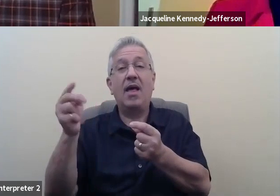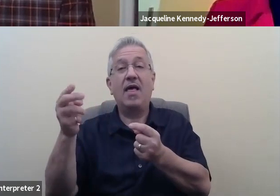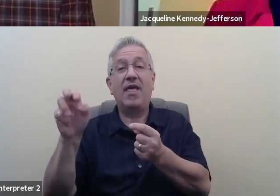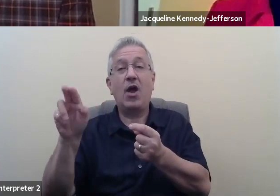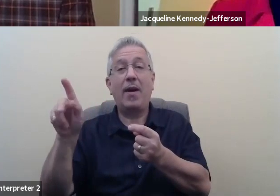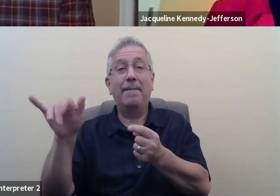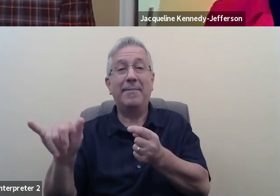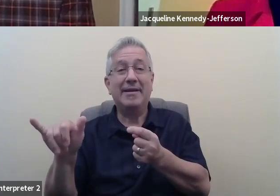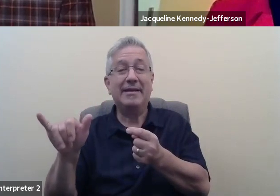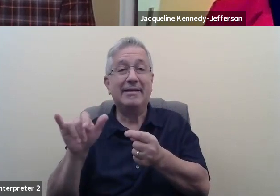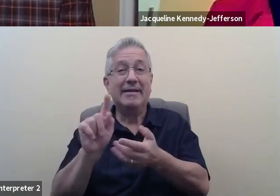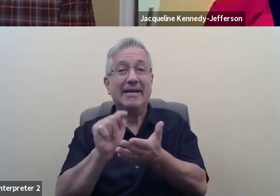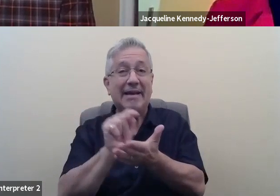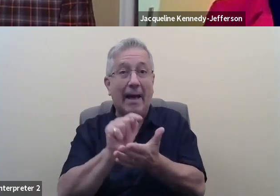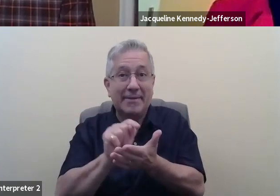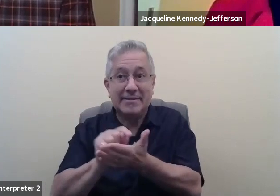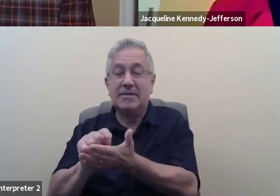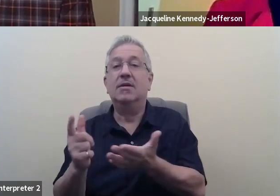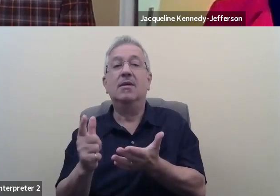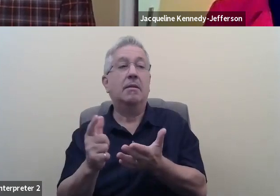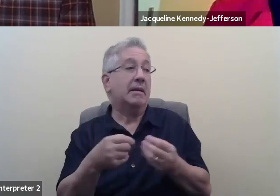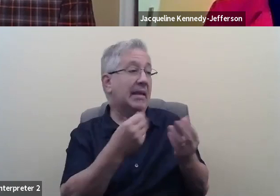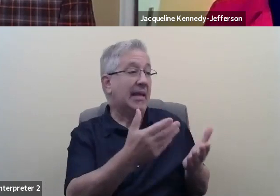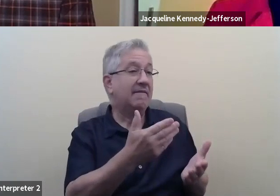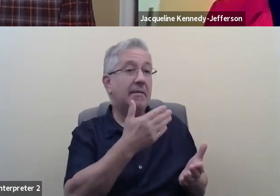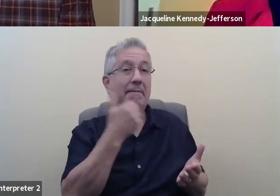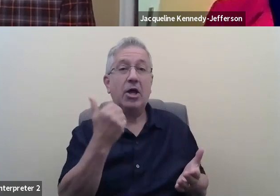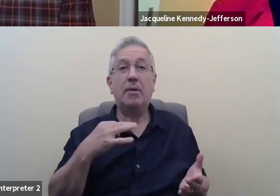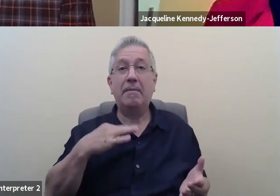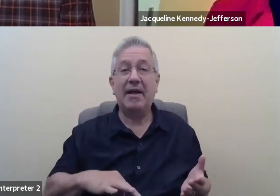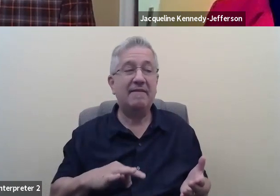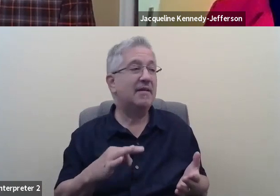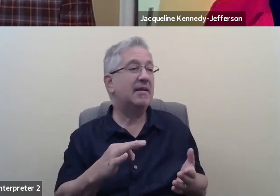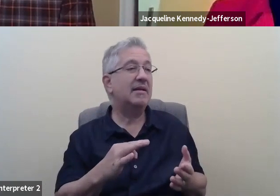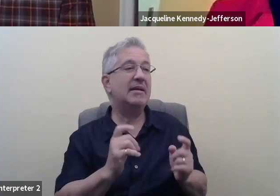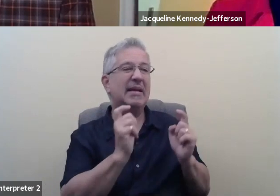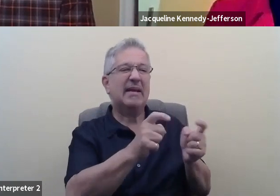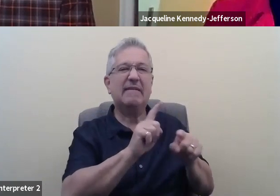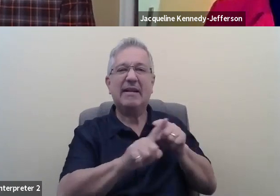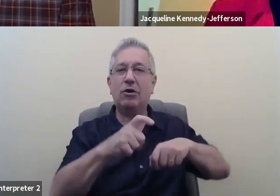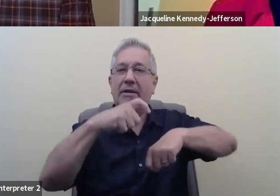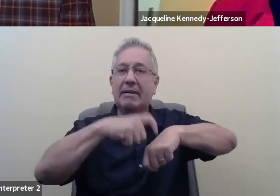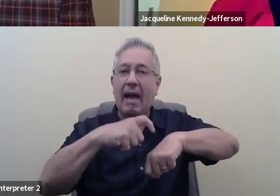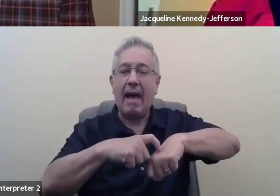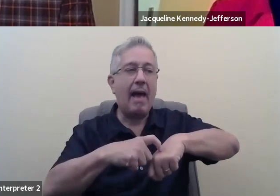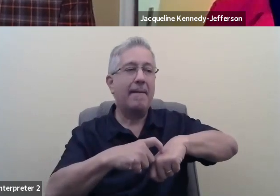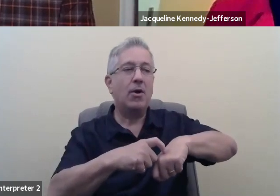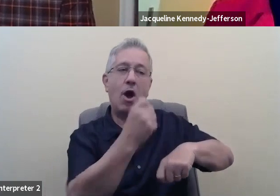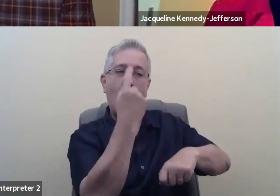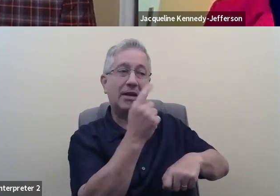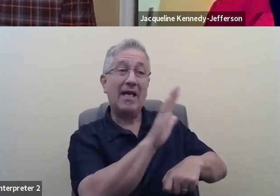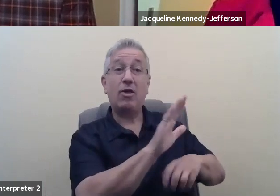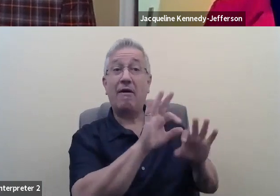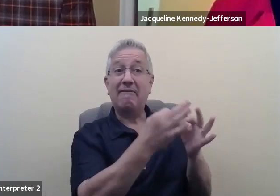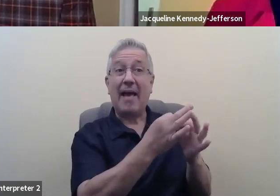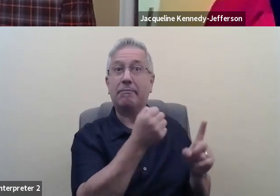program, offering benefits, additional days to support individuals, family members that may have contracted COVID